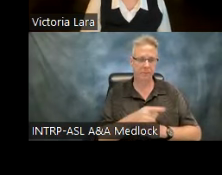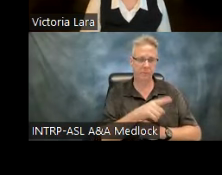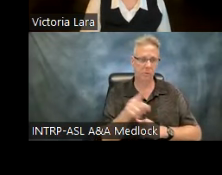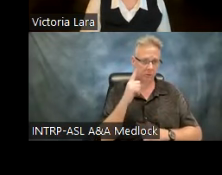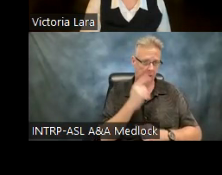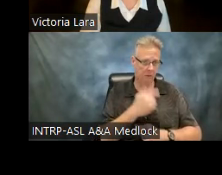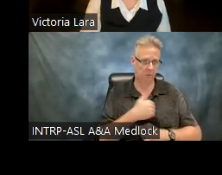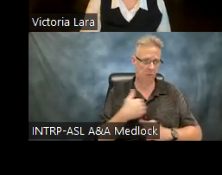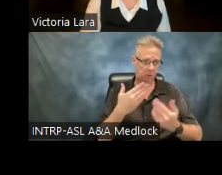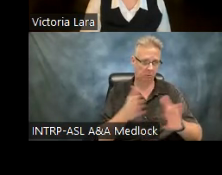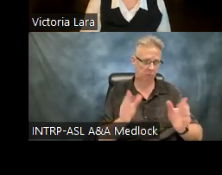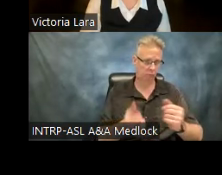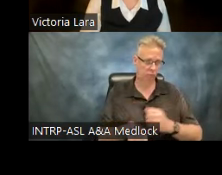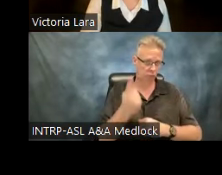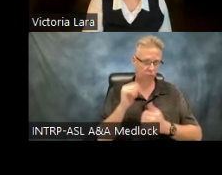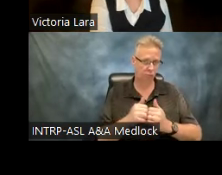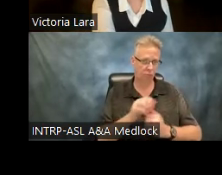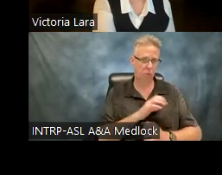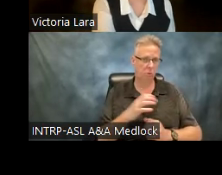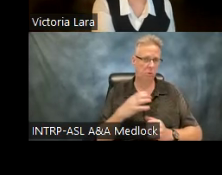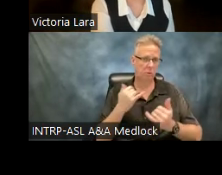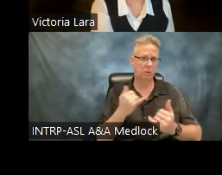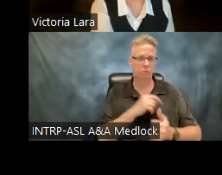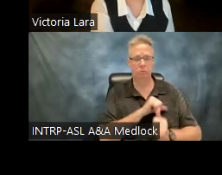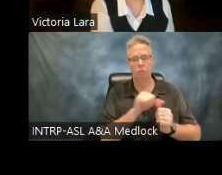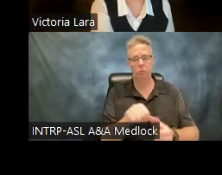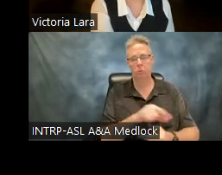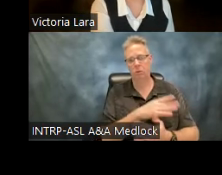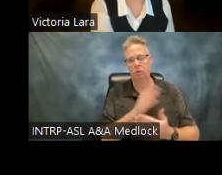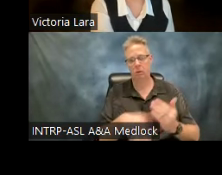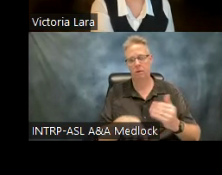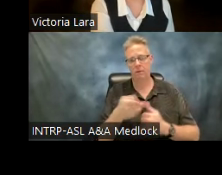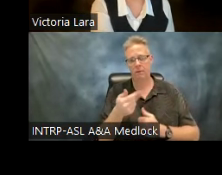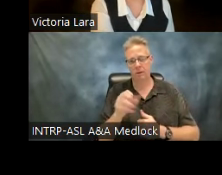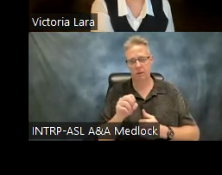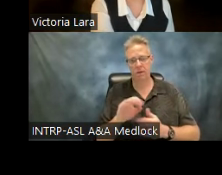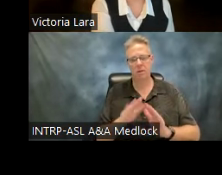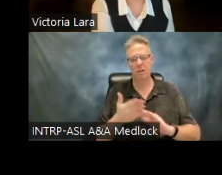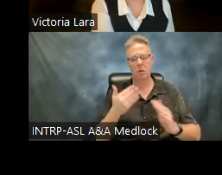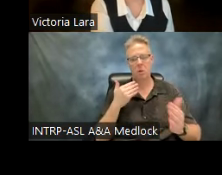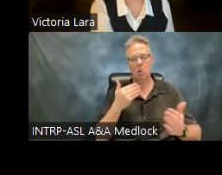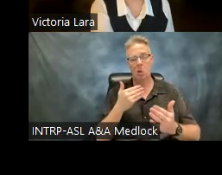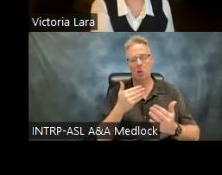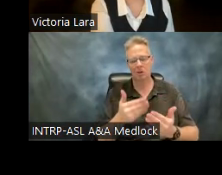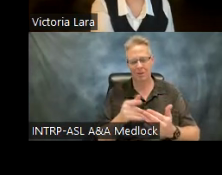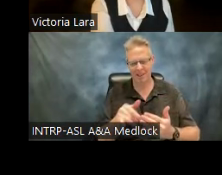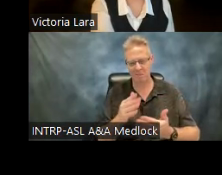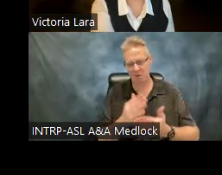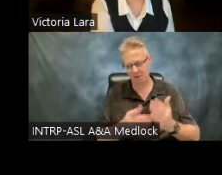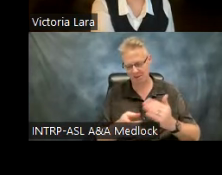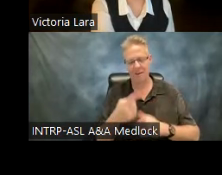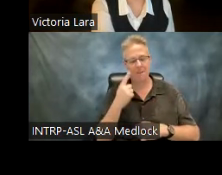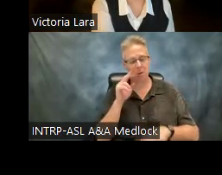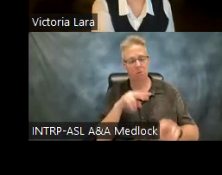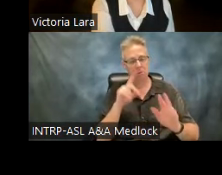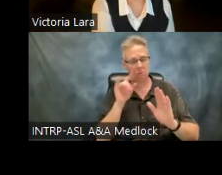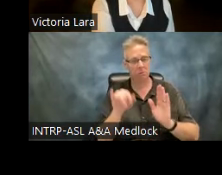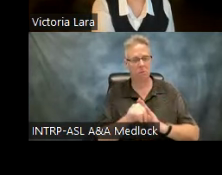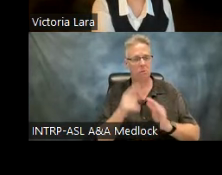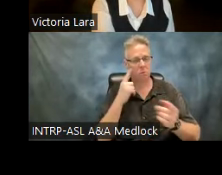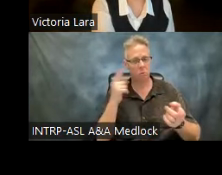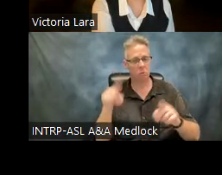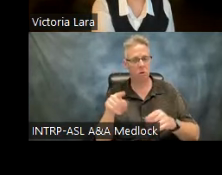able to understand how the Commission gets from now through to the end of the phase, which again, getting closer to the end now, when this focuses on identifying areas of agreement